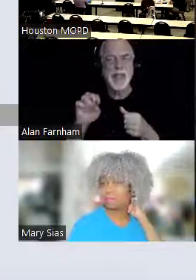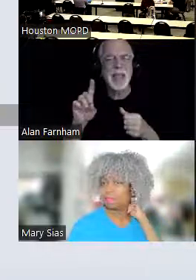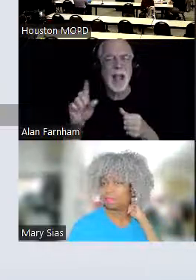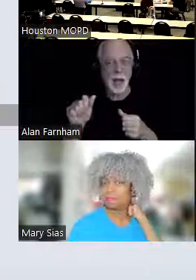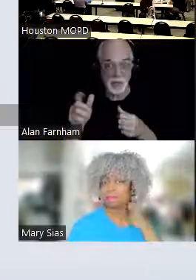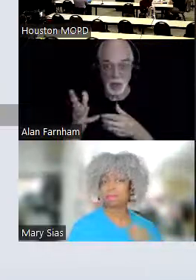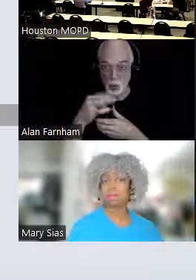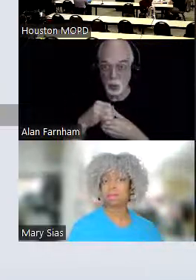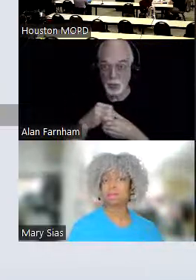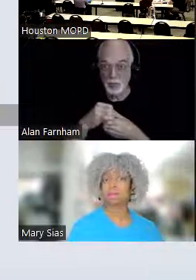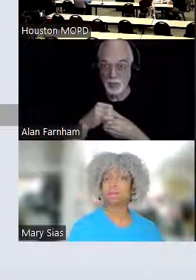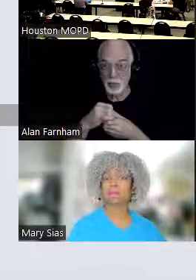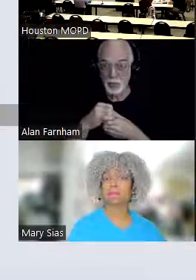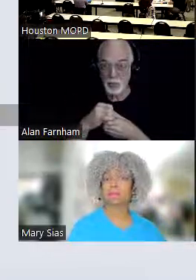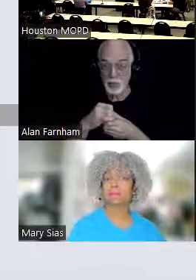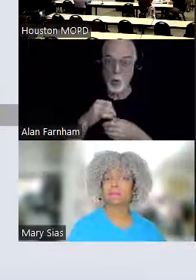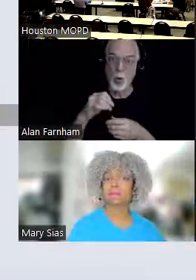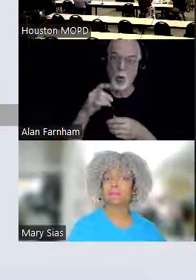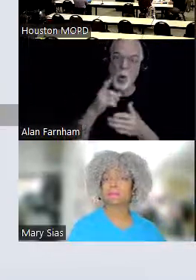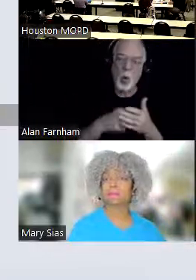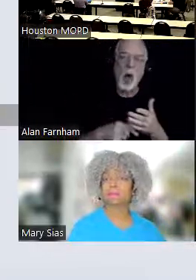want every day in our lives?